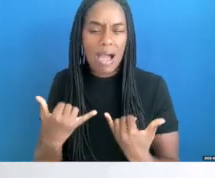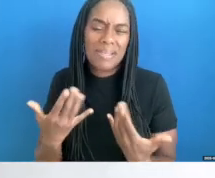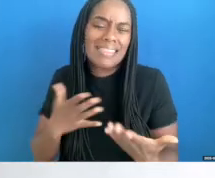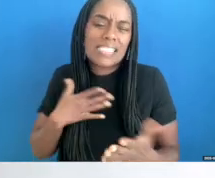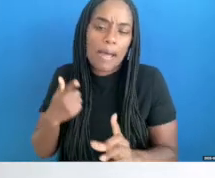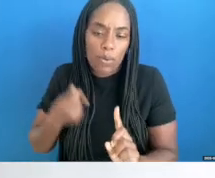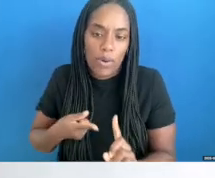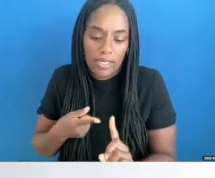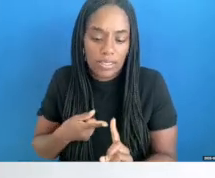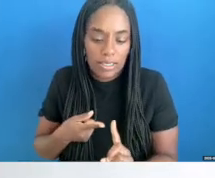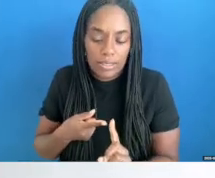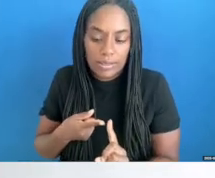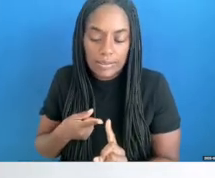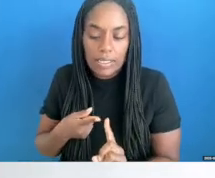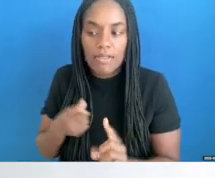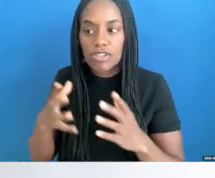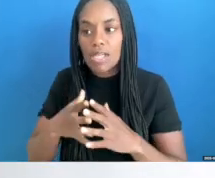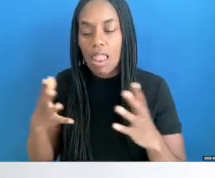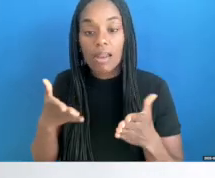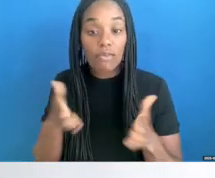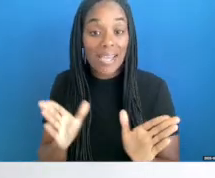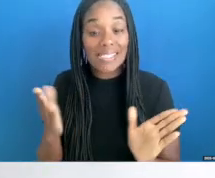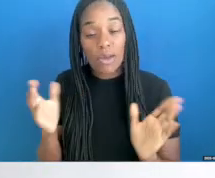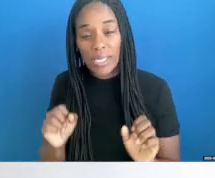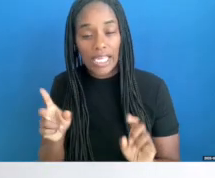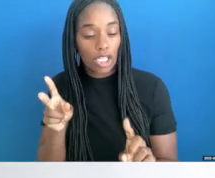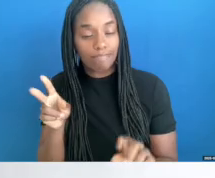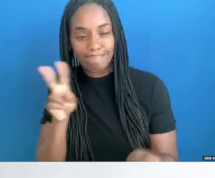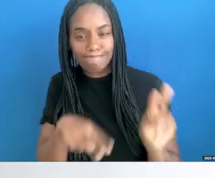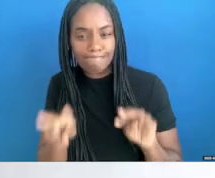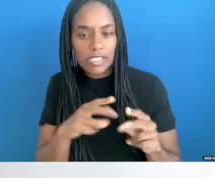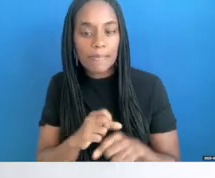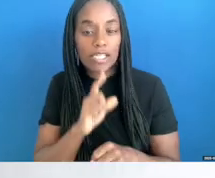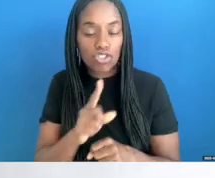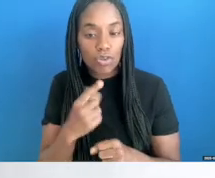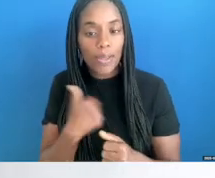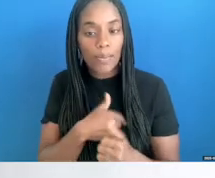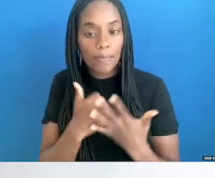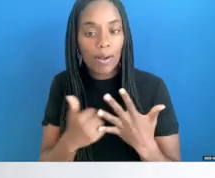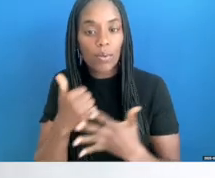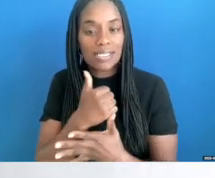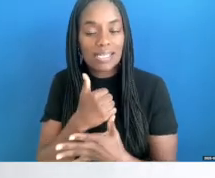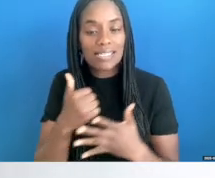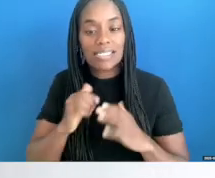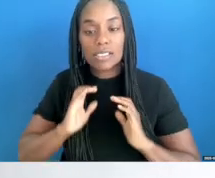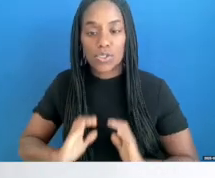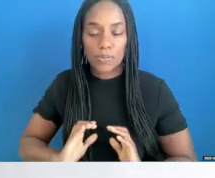is there are lots of ways that we can look at this to make sure that we're prioritizing